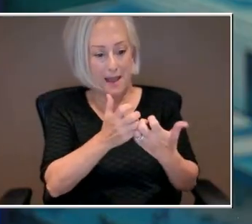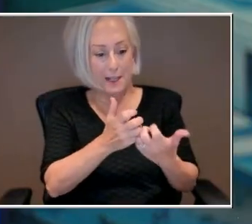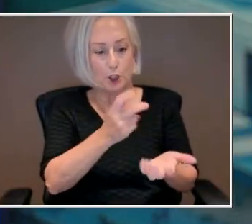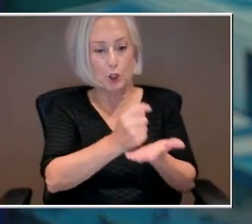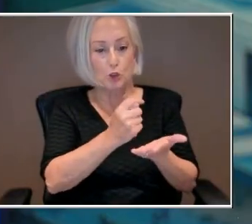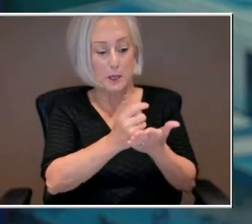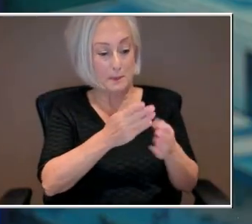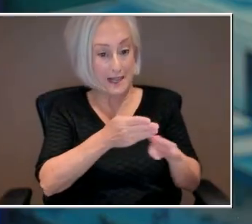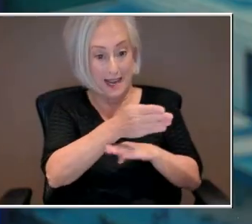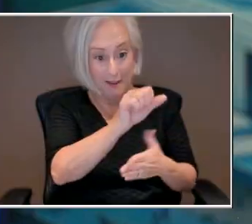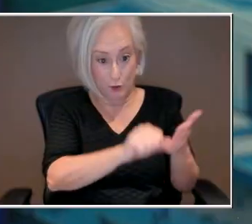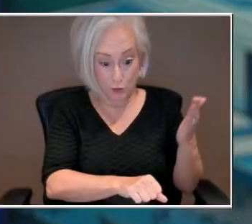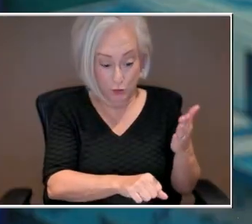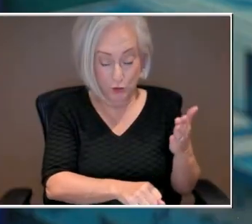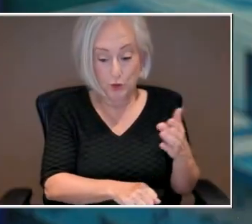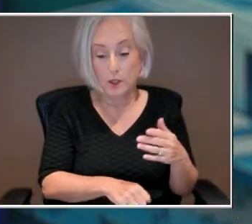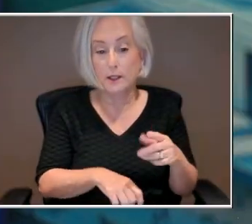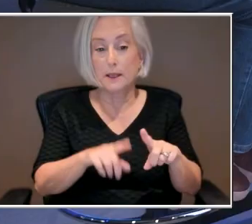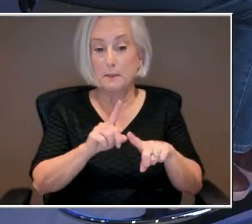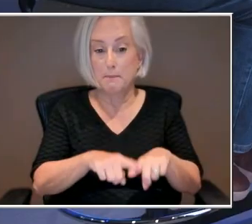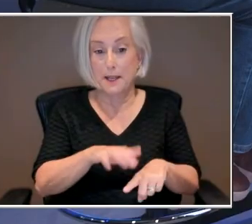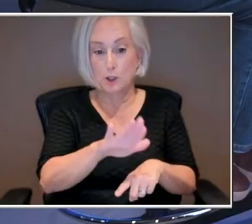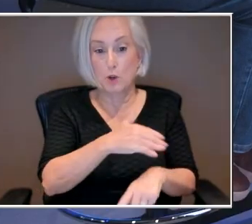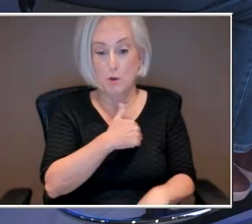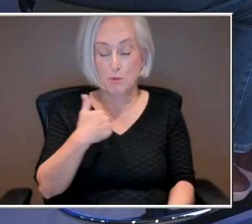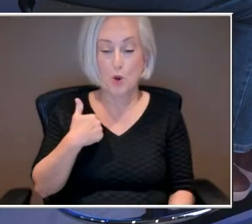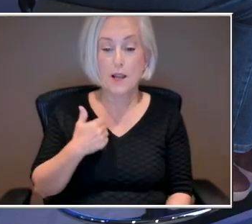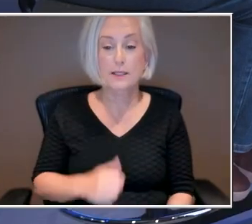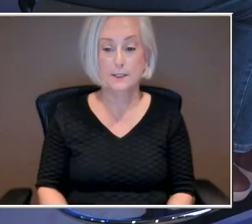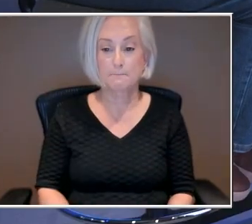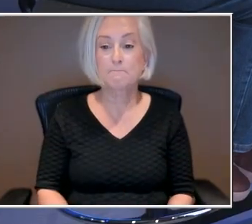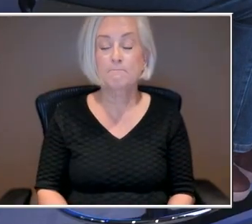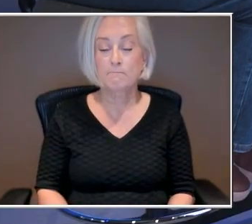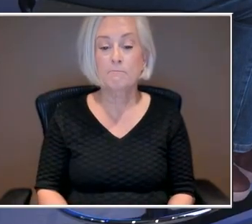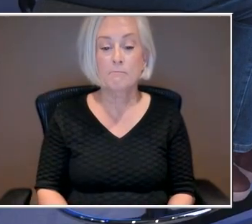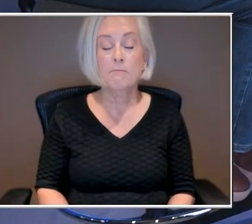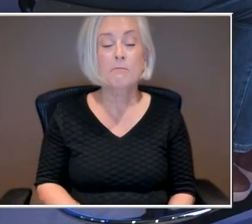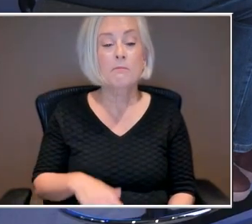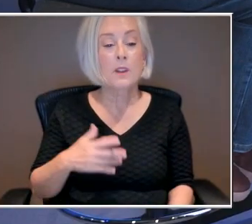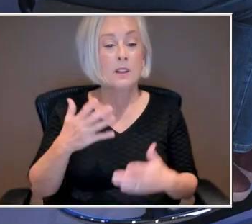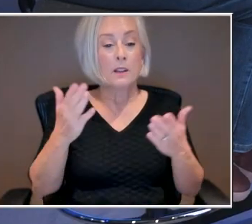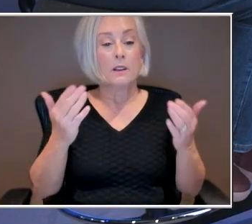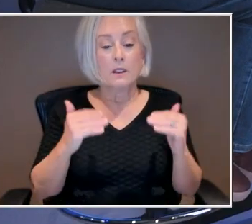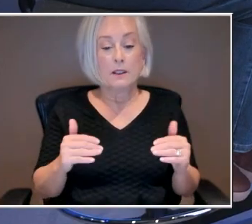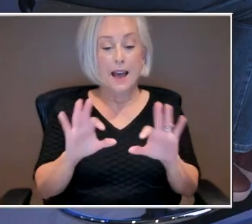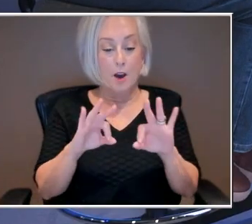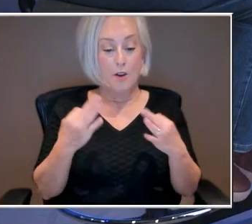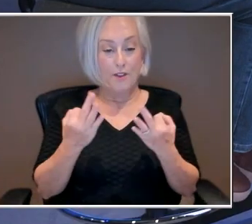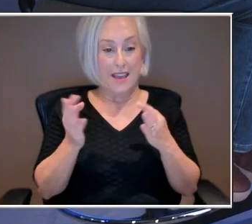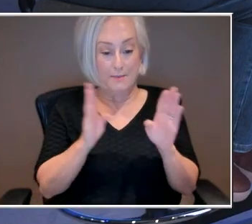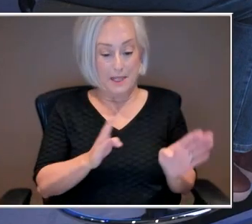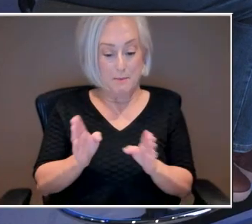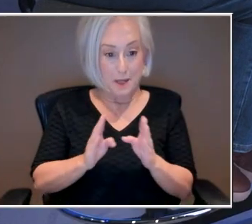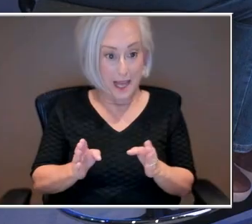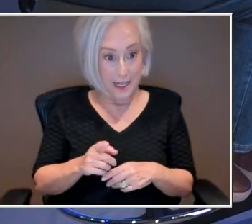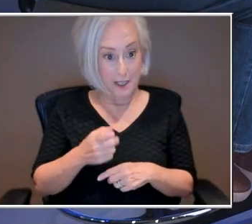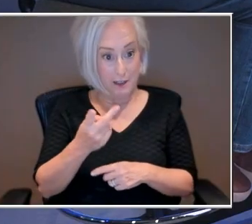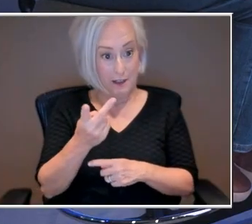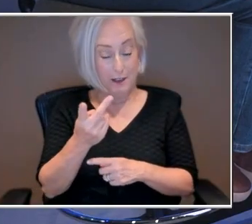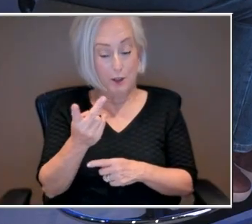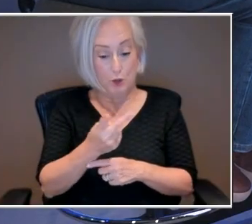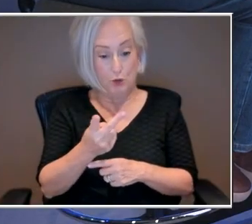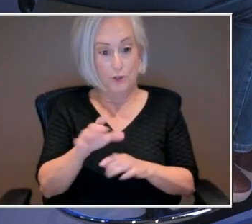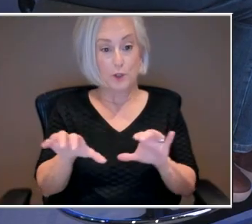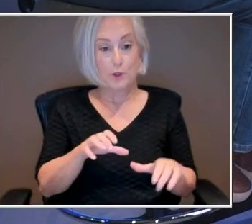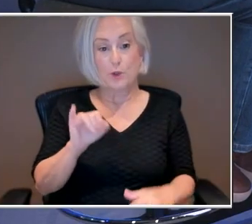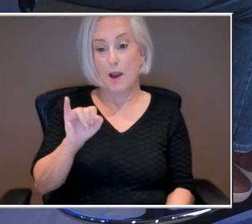response in the breast. I want to talk about family planning. You brought that up. Jordan, you and your husband did IVF. Yes. Also,